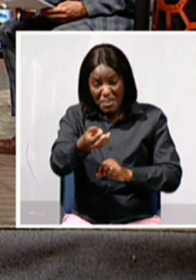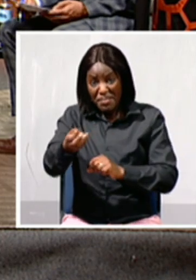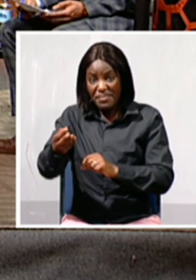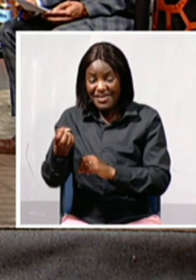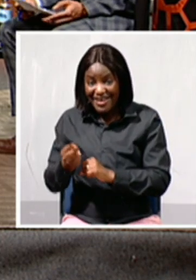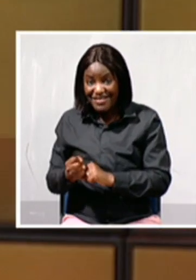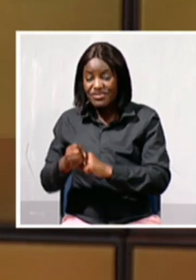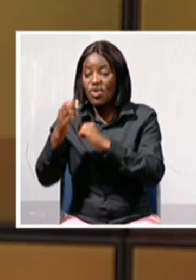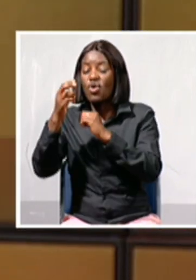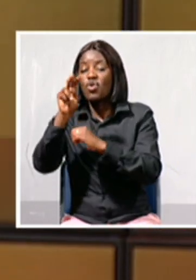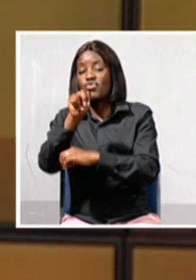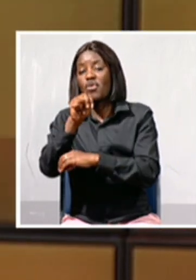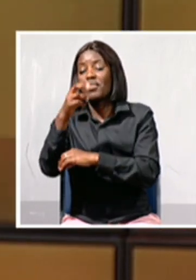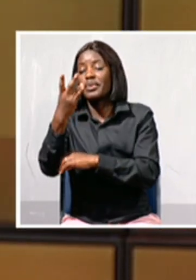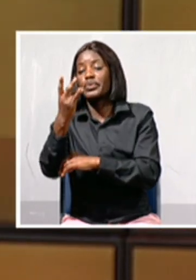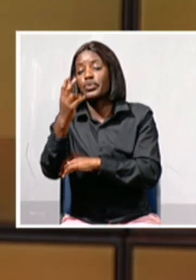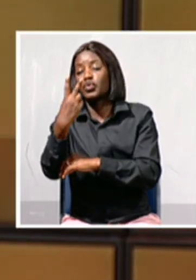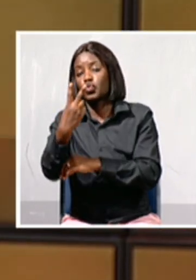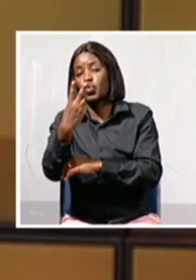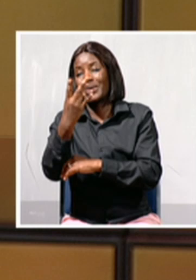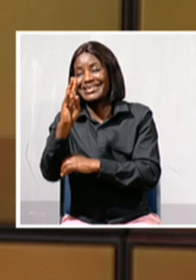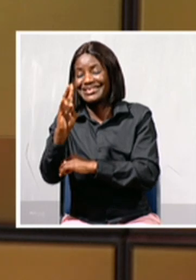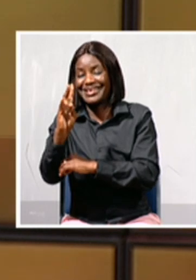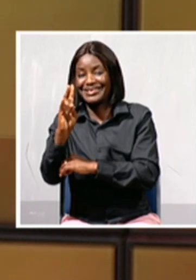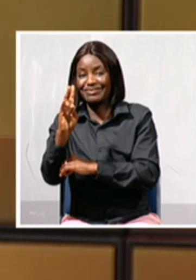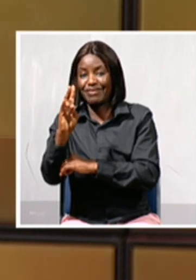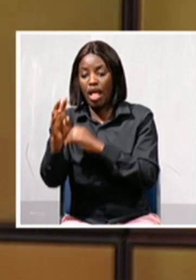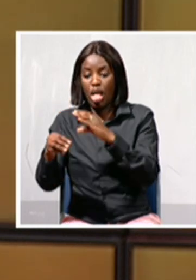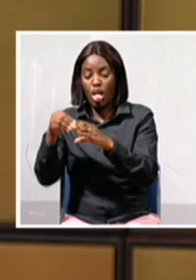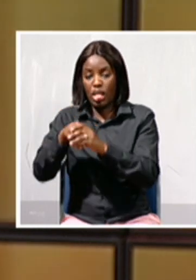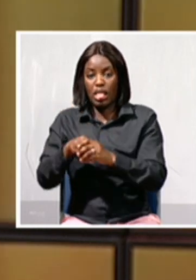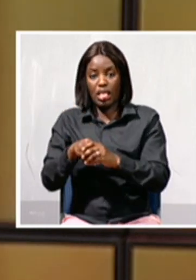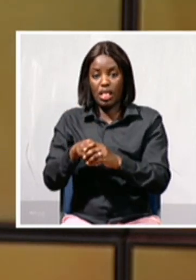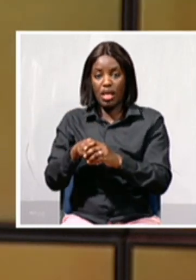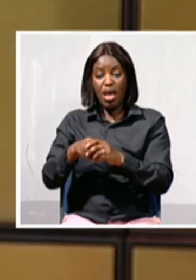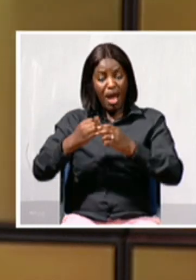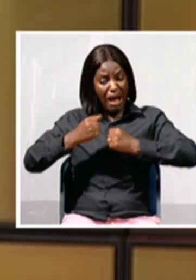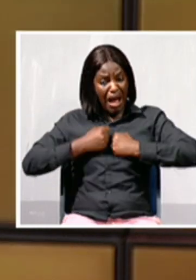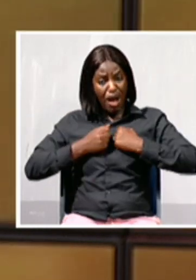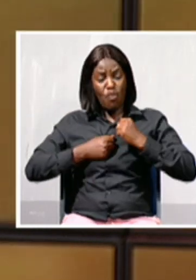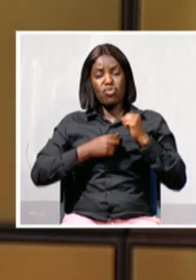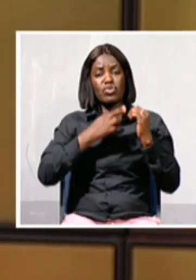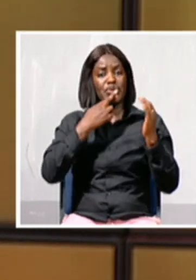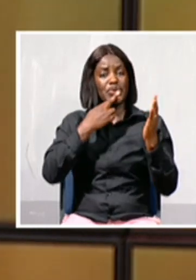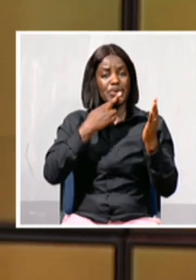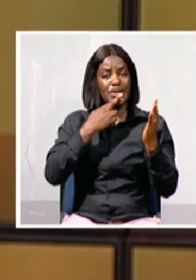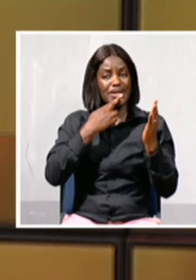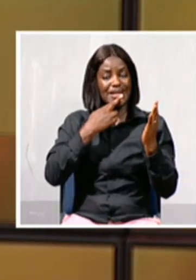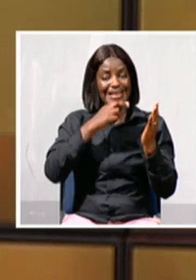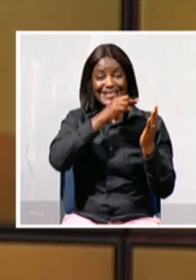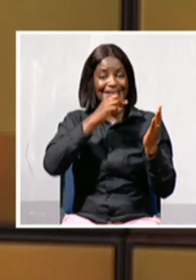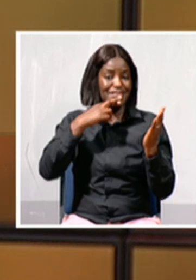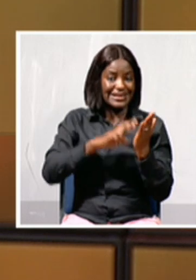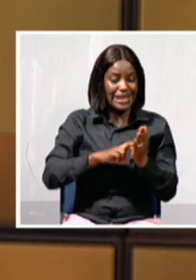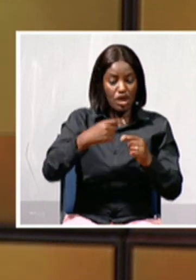you. You know, our registration requirements are very clear. Only Namibian citizens are supposed to be registered.